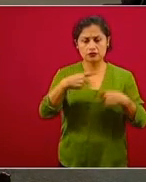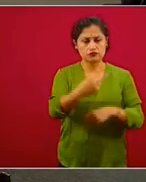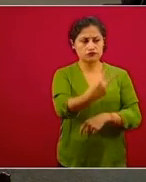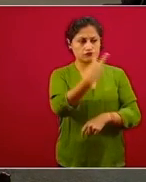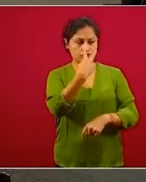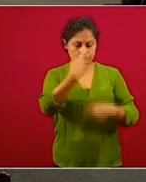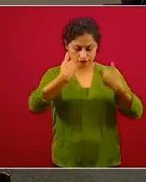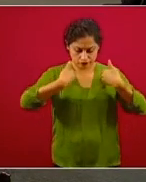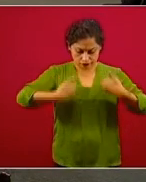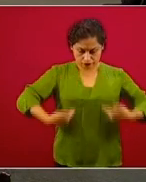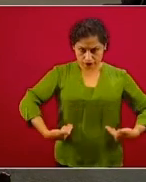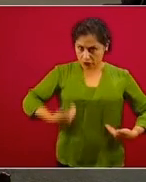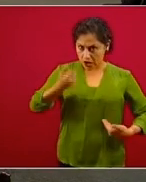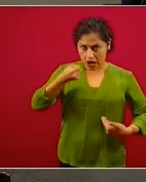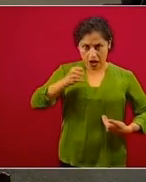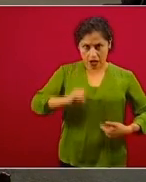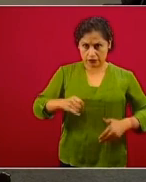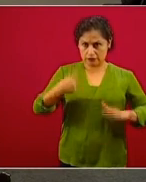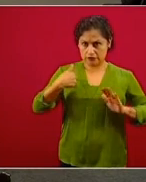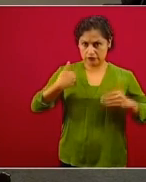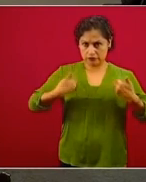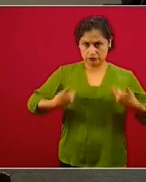monitor them at all times.